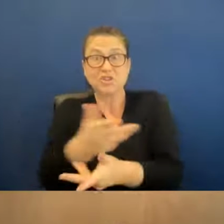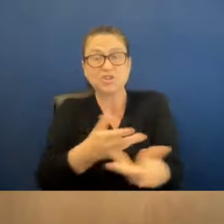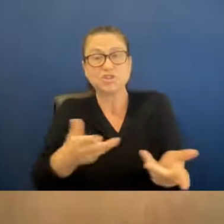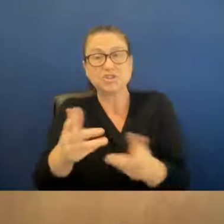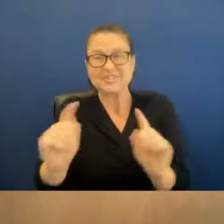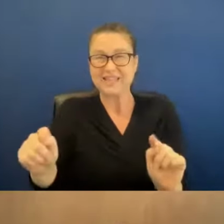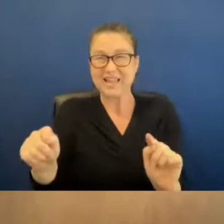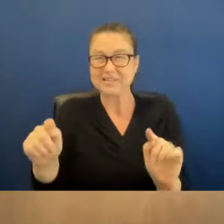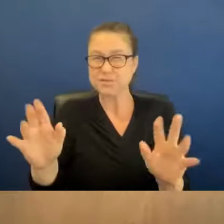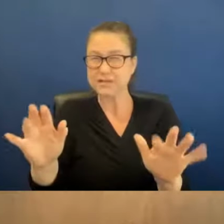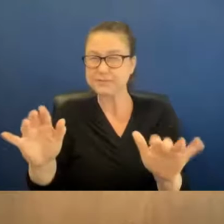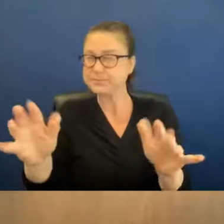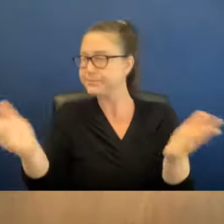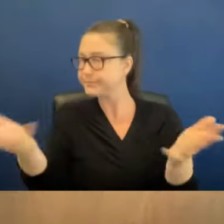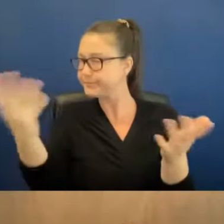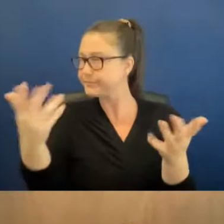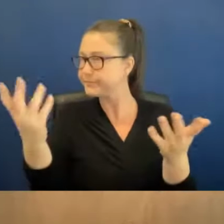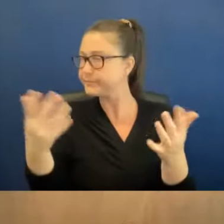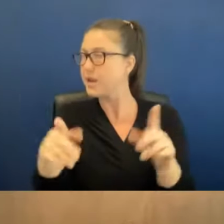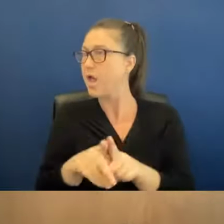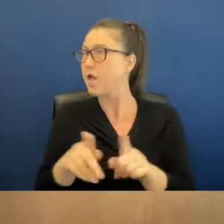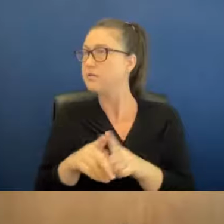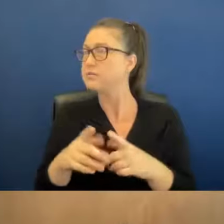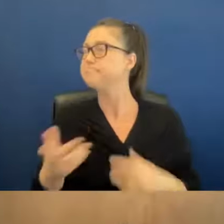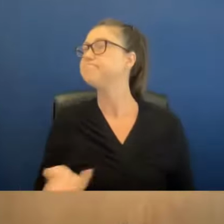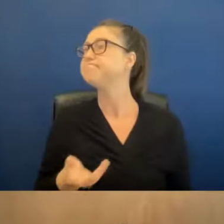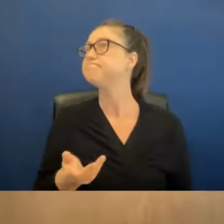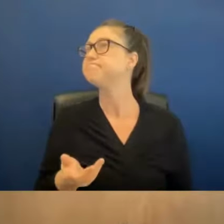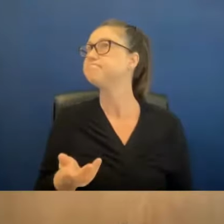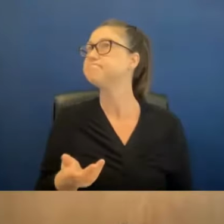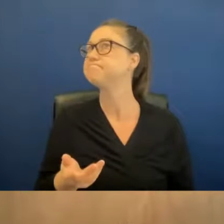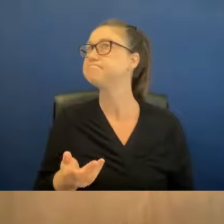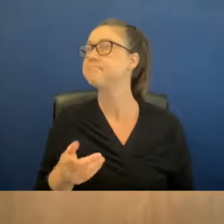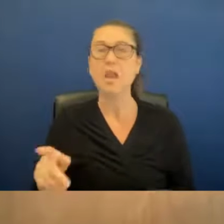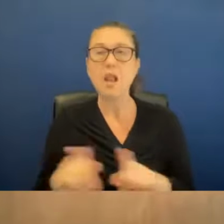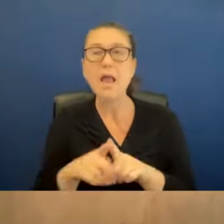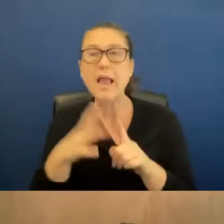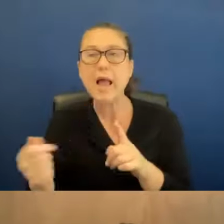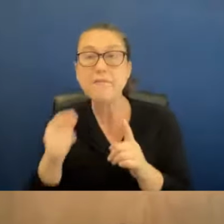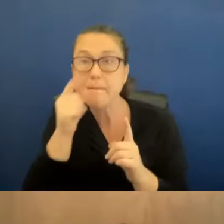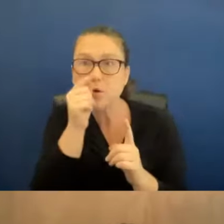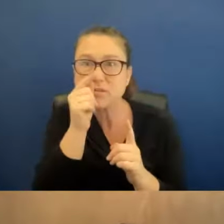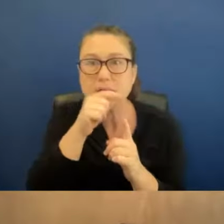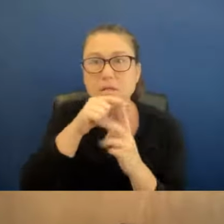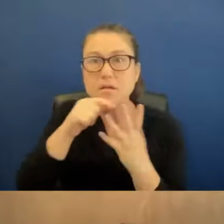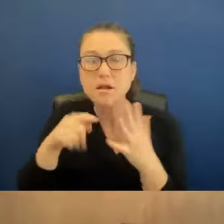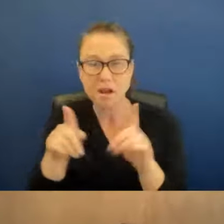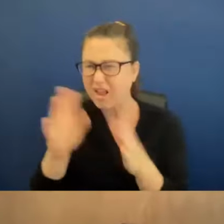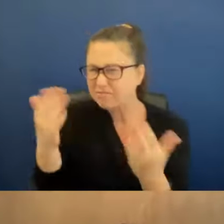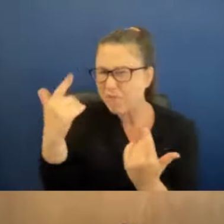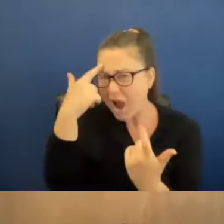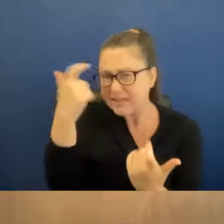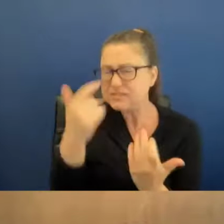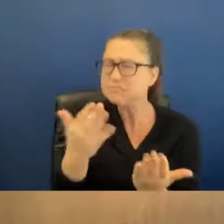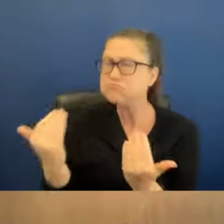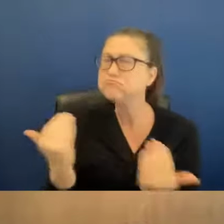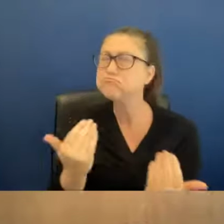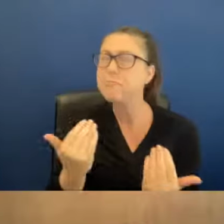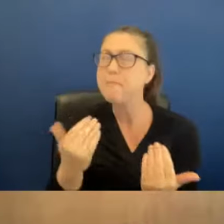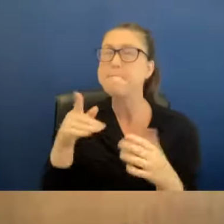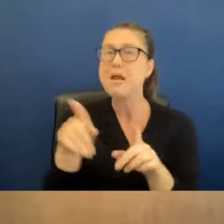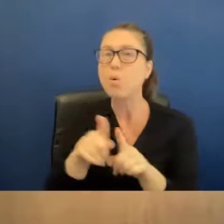um, uh, uh, a sort of building of a sense of possibility as much as, you know, tell us your ideas, but, um,